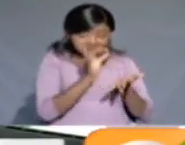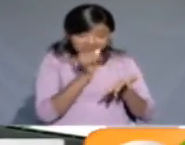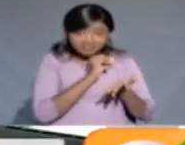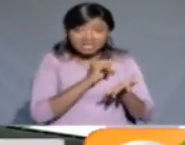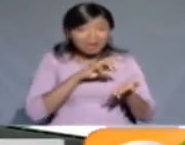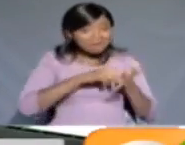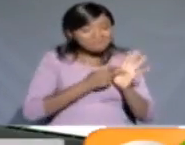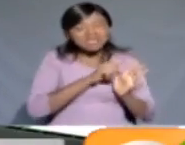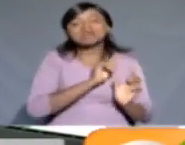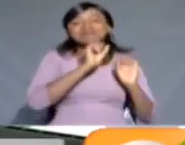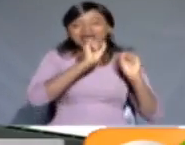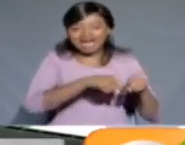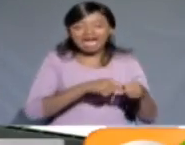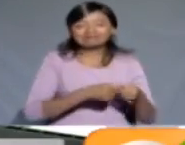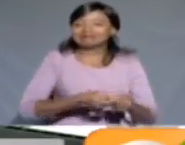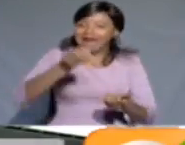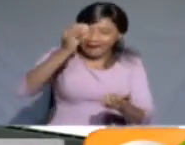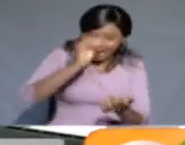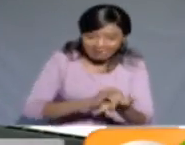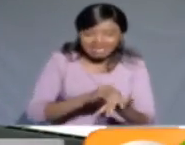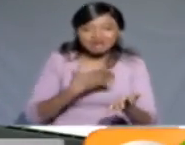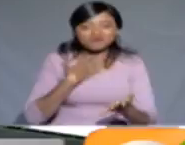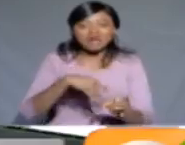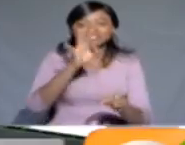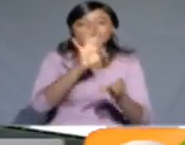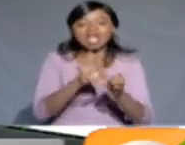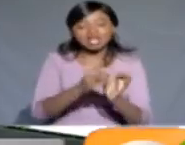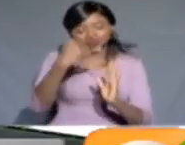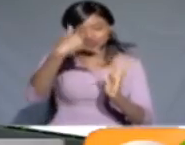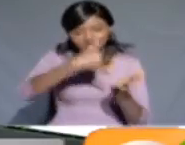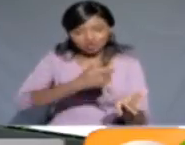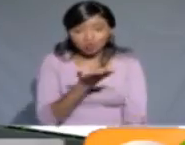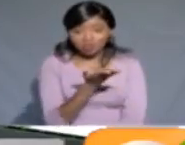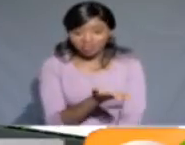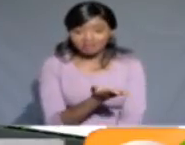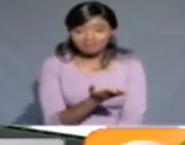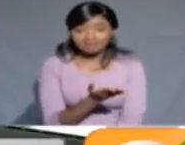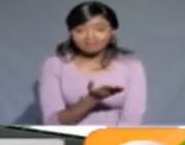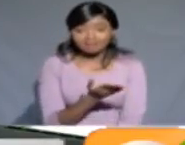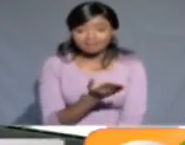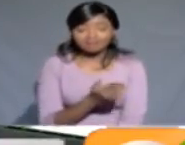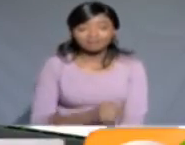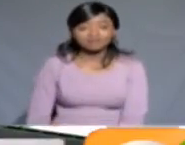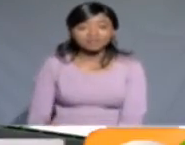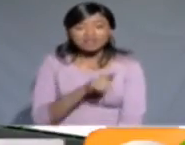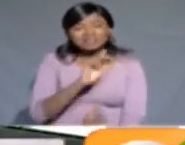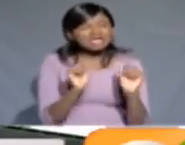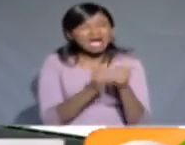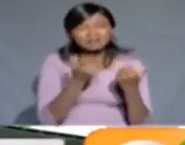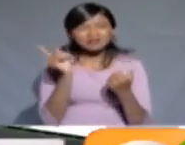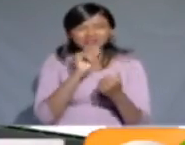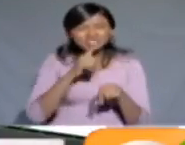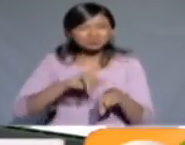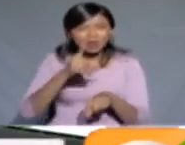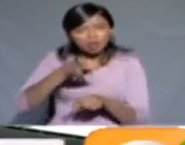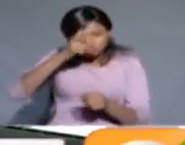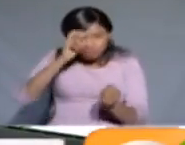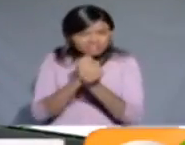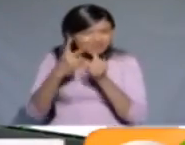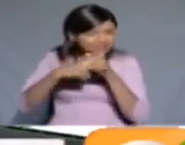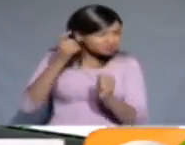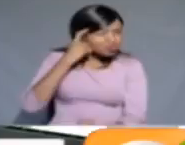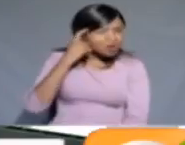still contest in this by-election. Now, the closest we have ever come to this was in 2017. I don't know if you remember